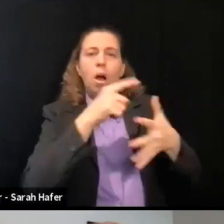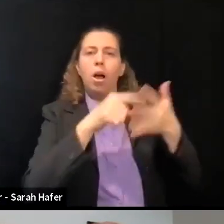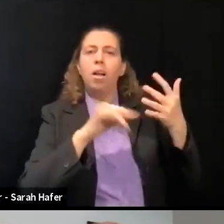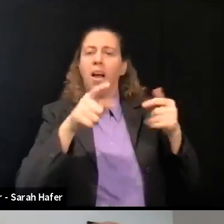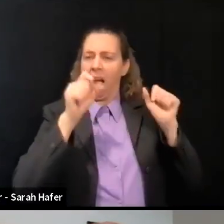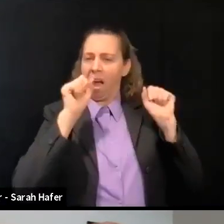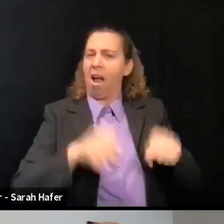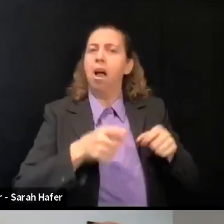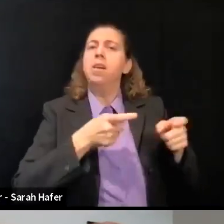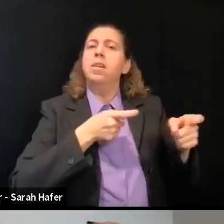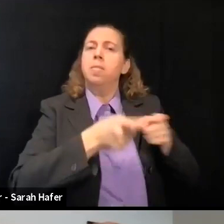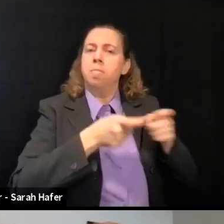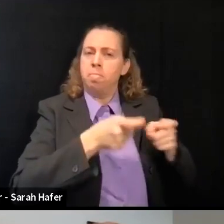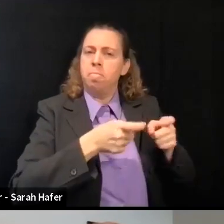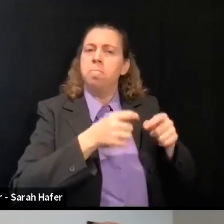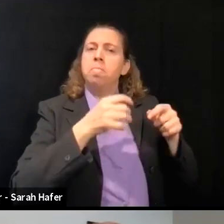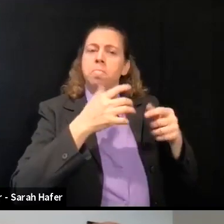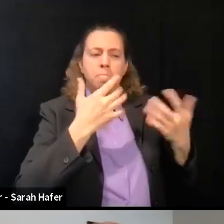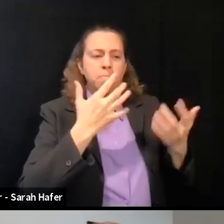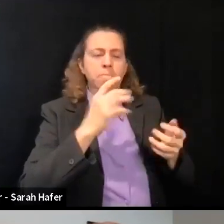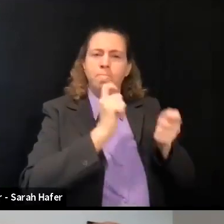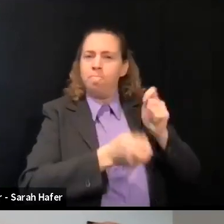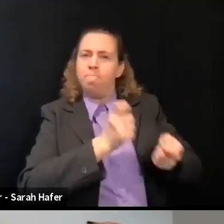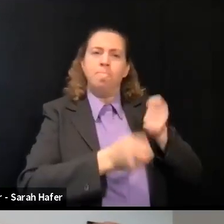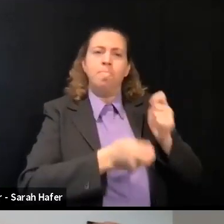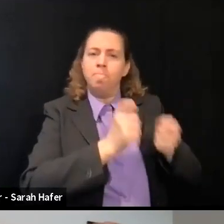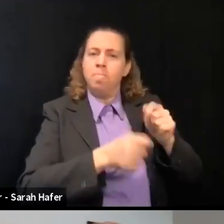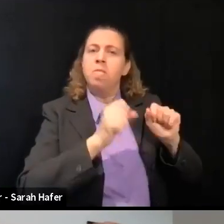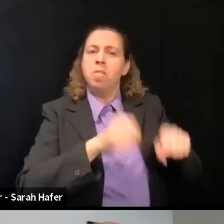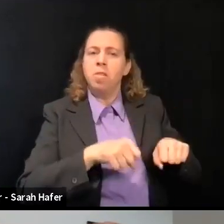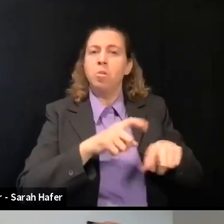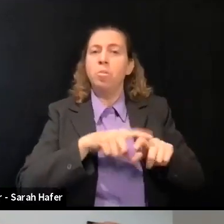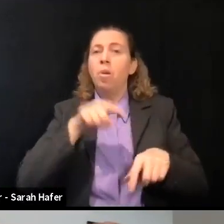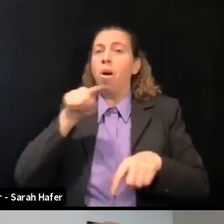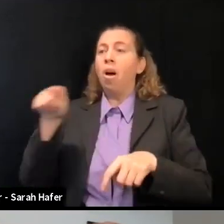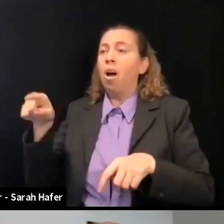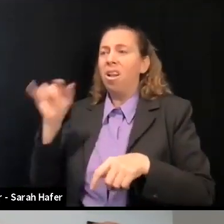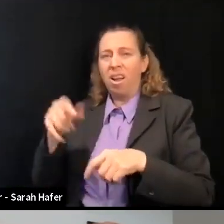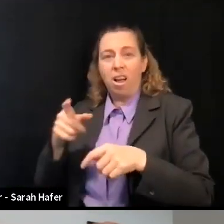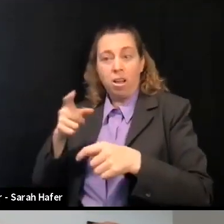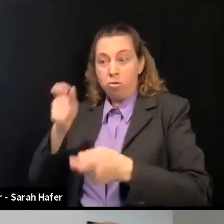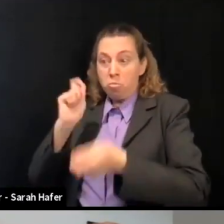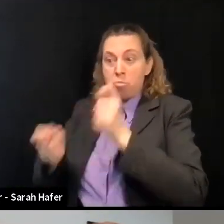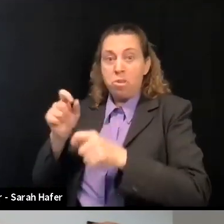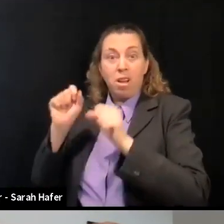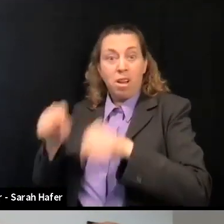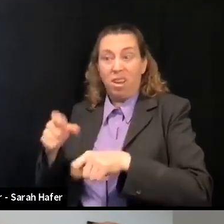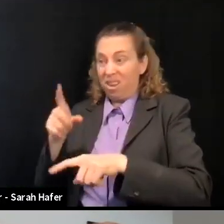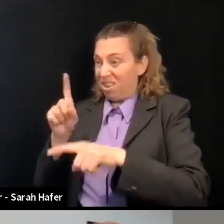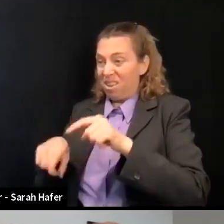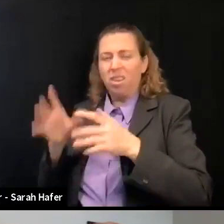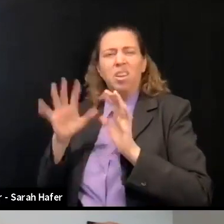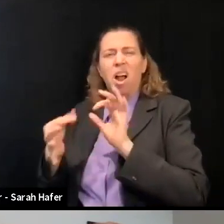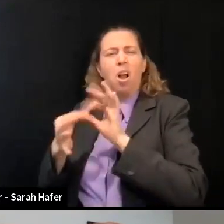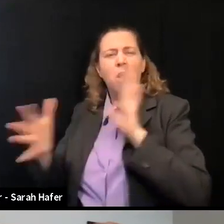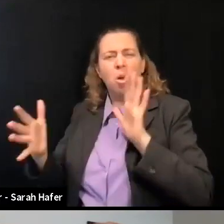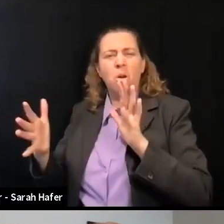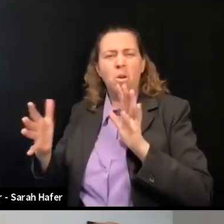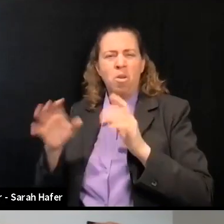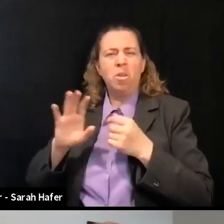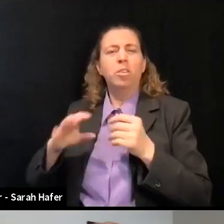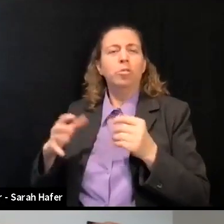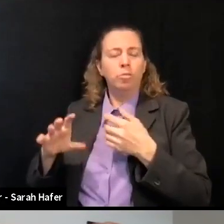time in a difficult time. The tip number two, I like to say two